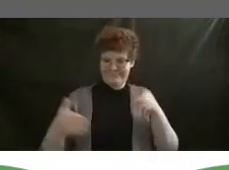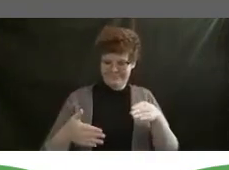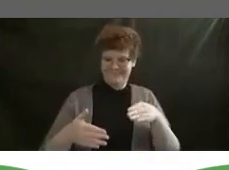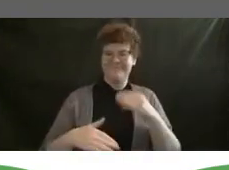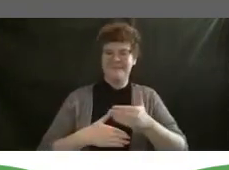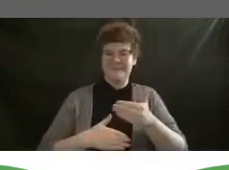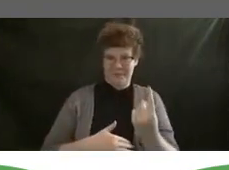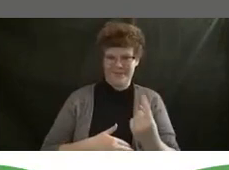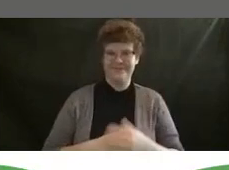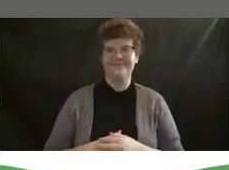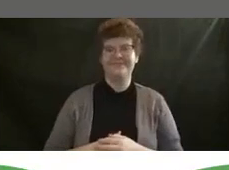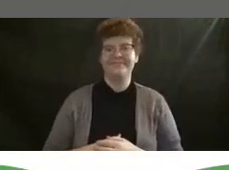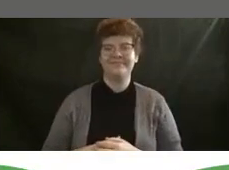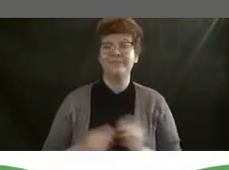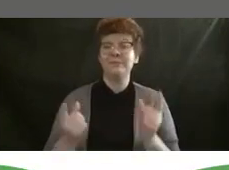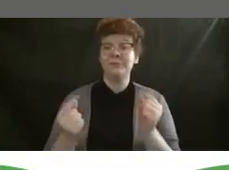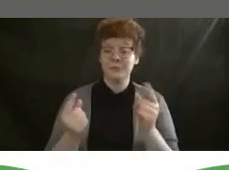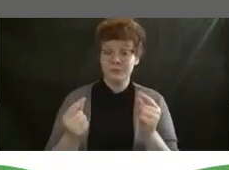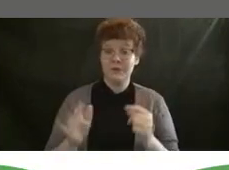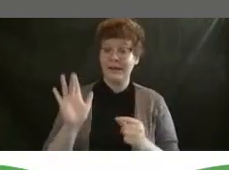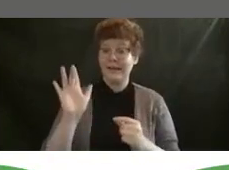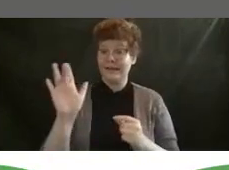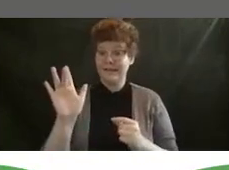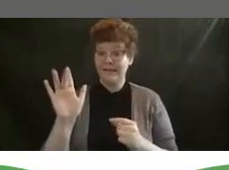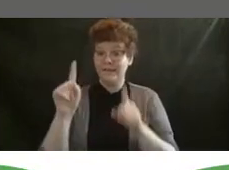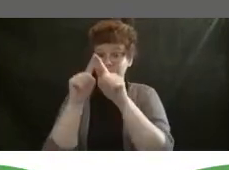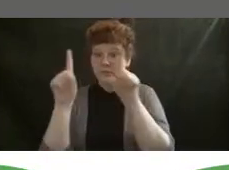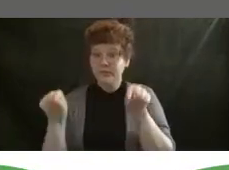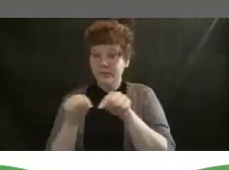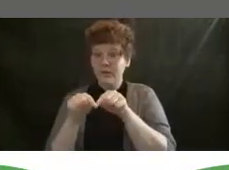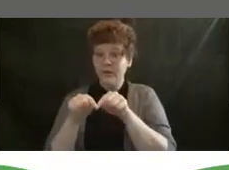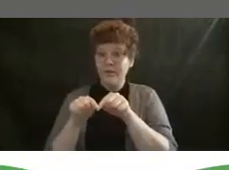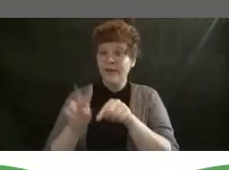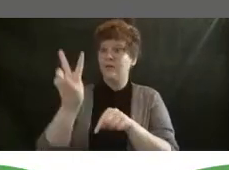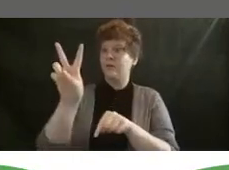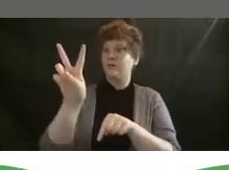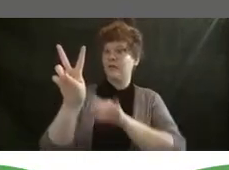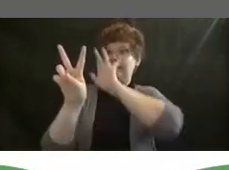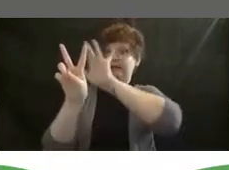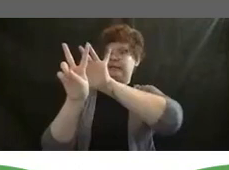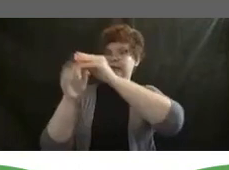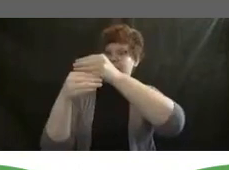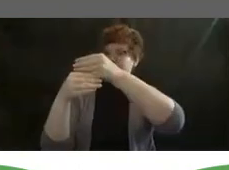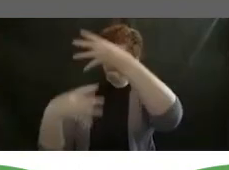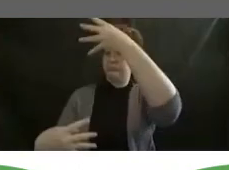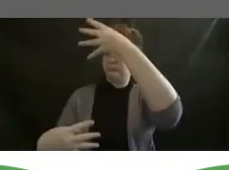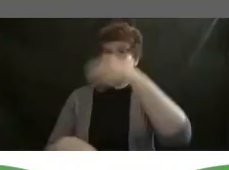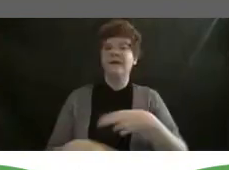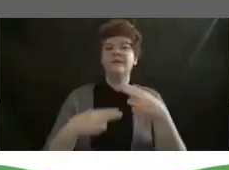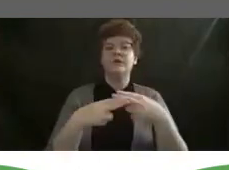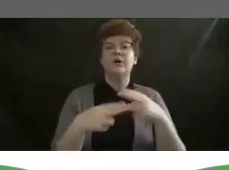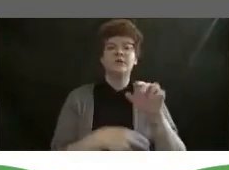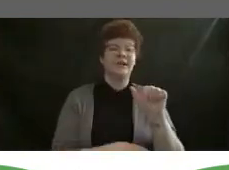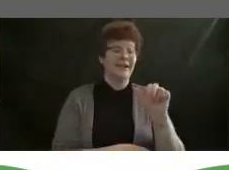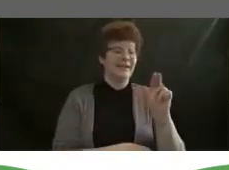to click on this little button right here. And I want to select analogous colors to this. To this base